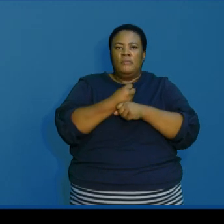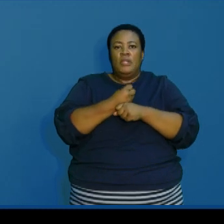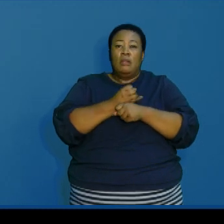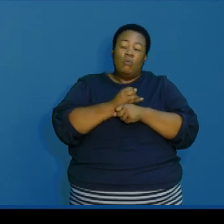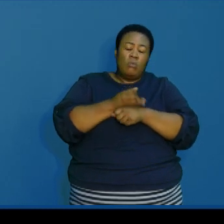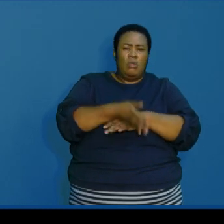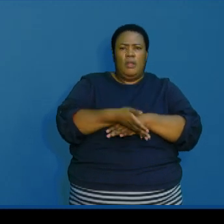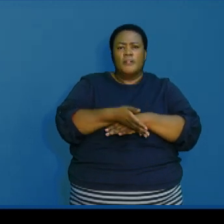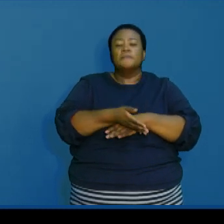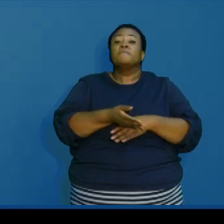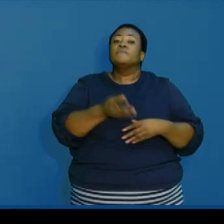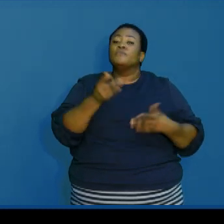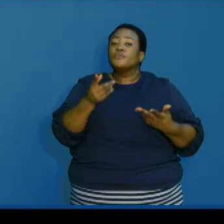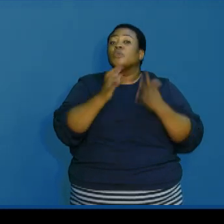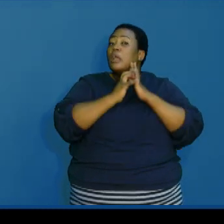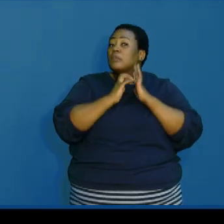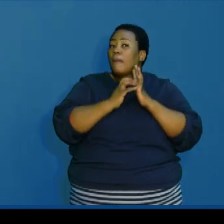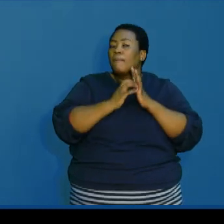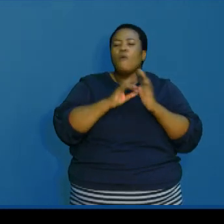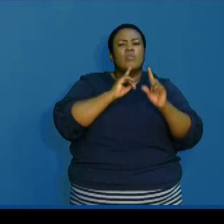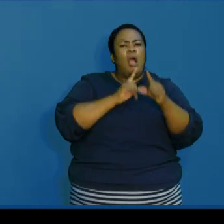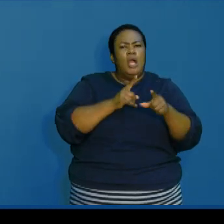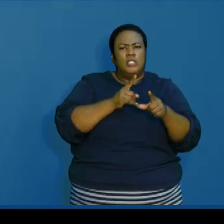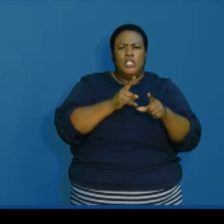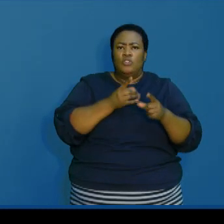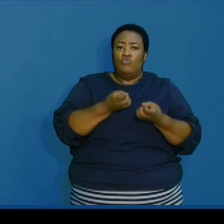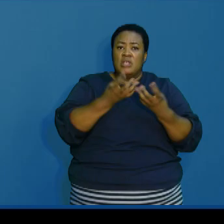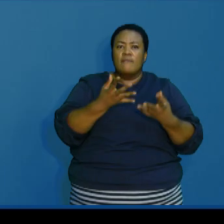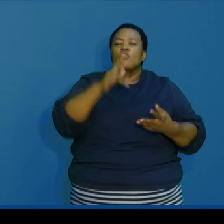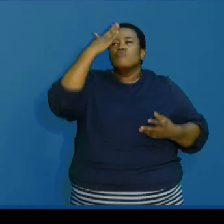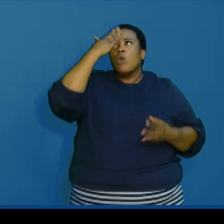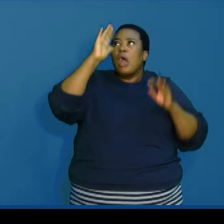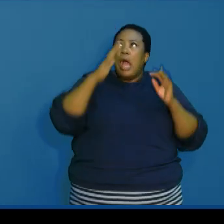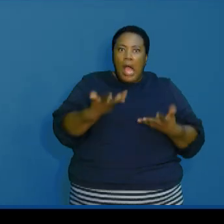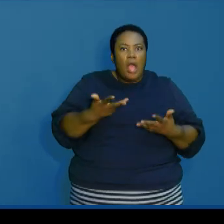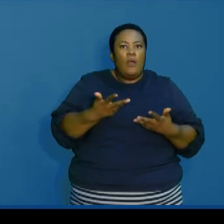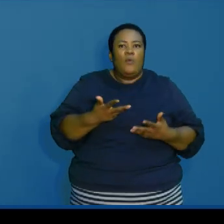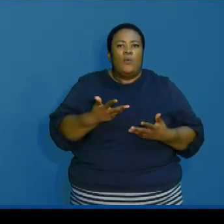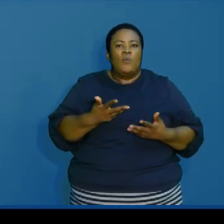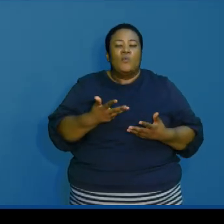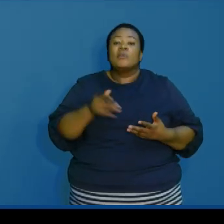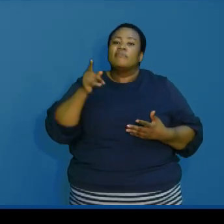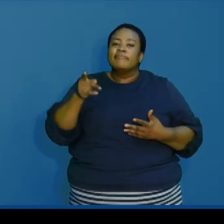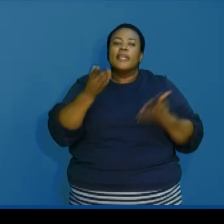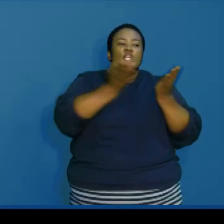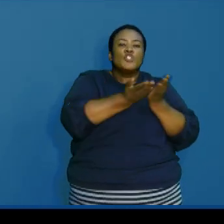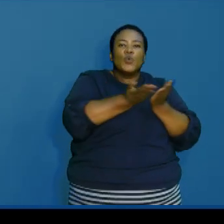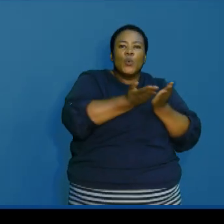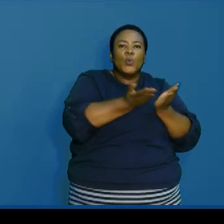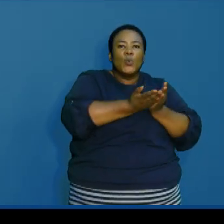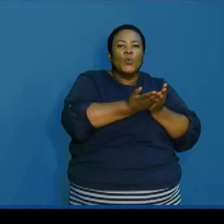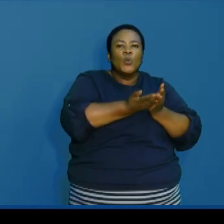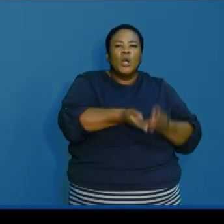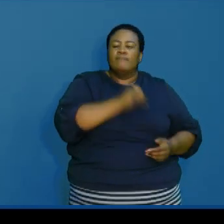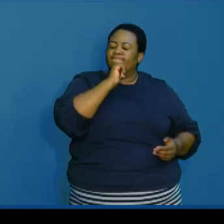could give. How do we know he is dedicated? It is because he goes to school despite